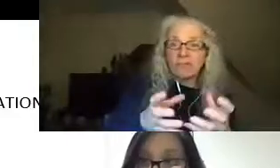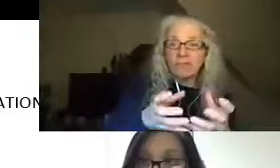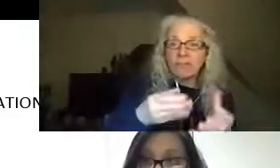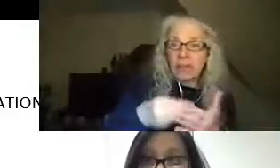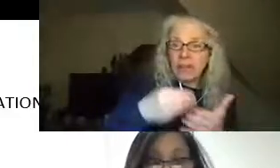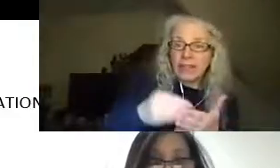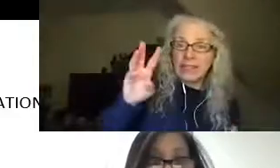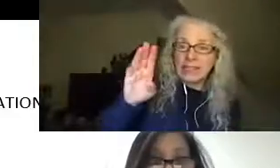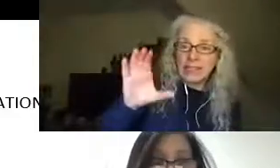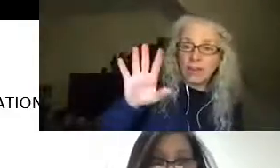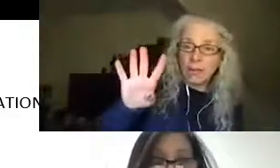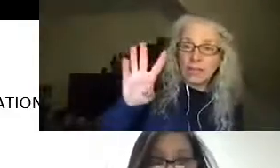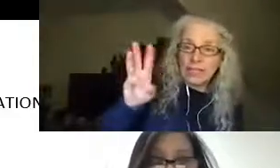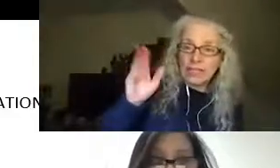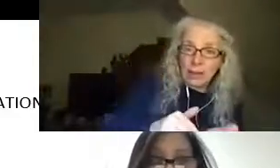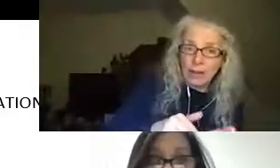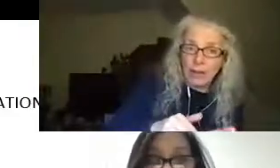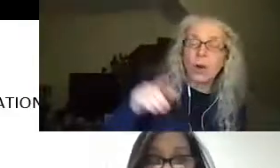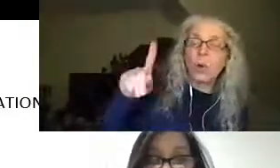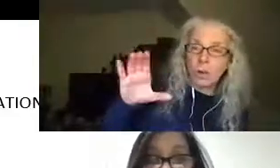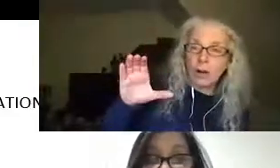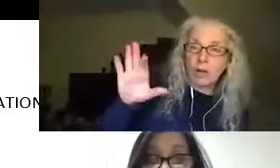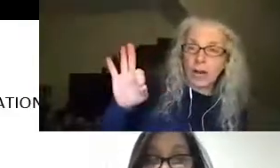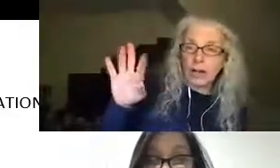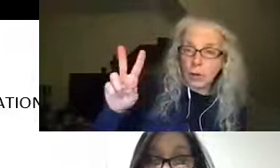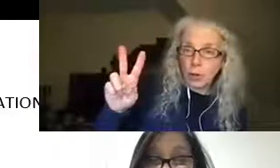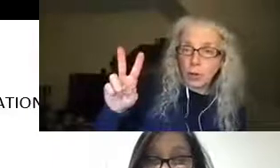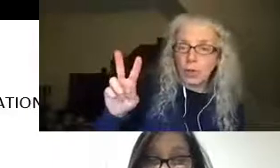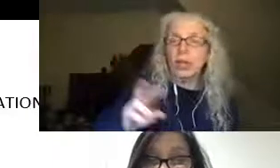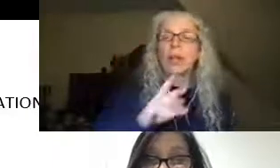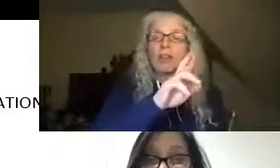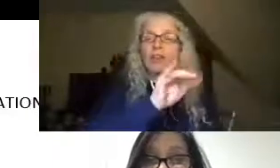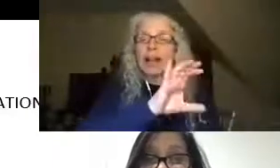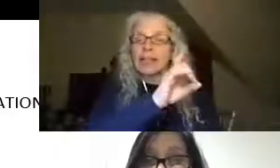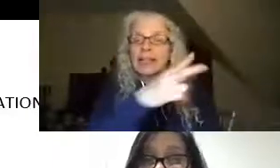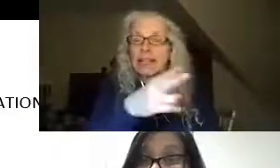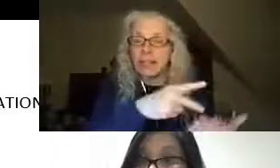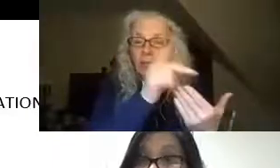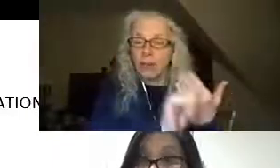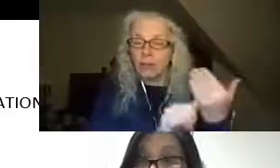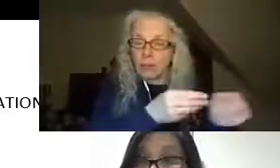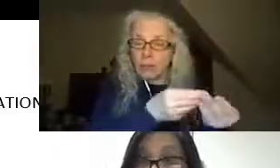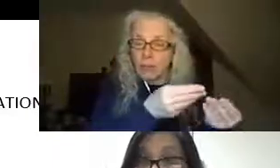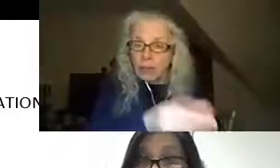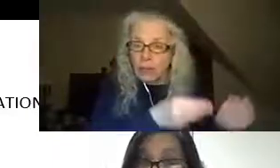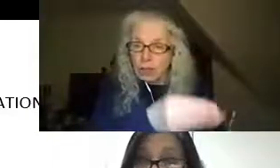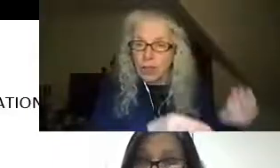$646,192. As prime recipients, the RICDHH project budget was